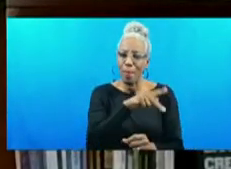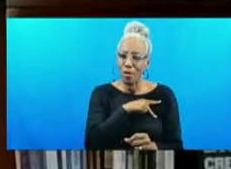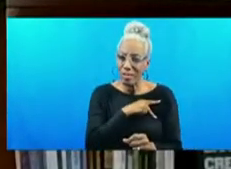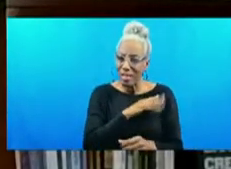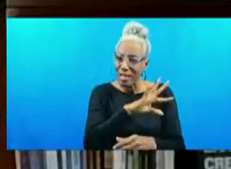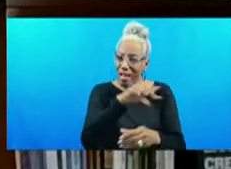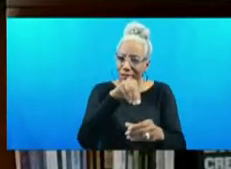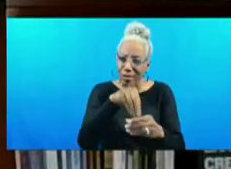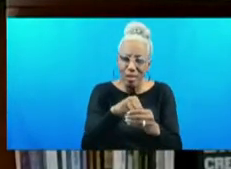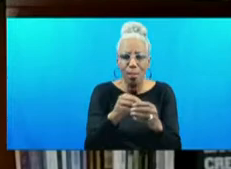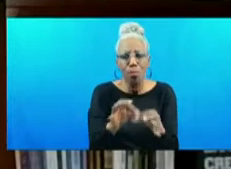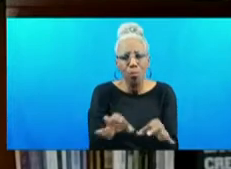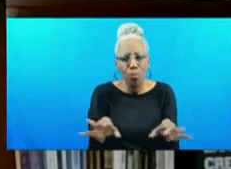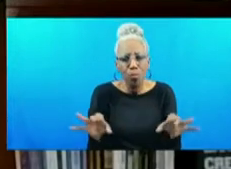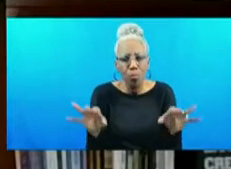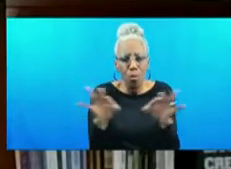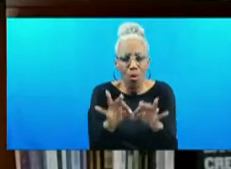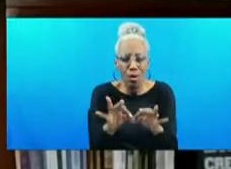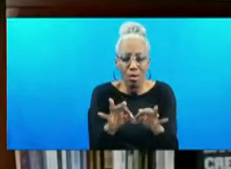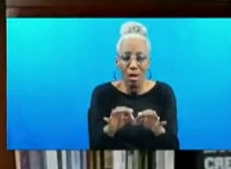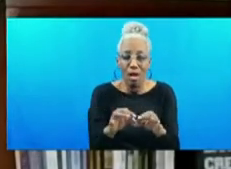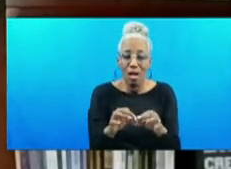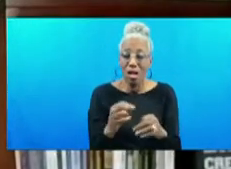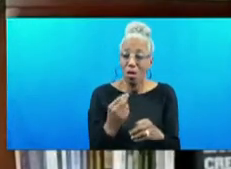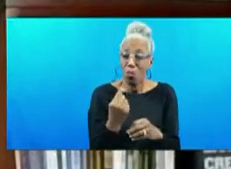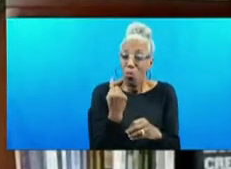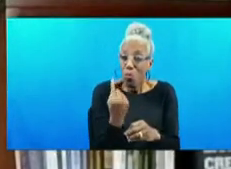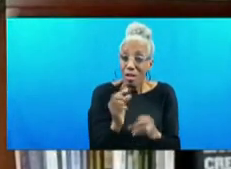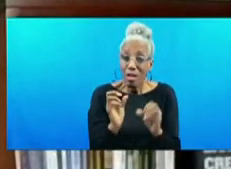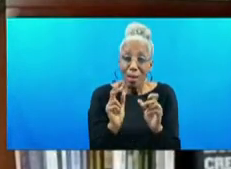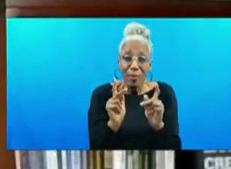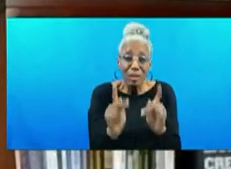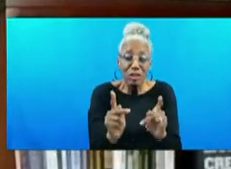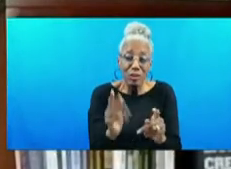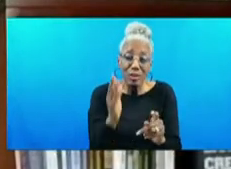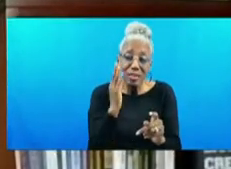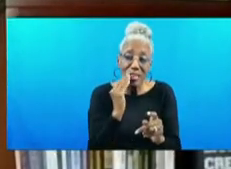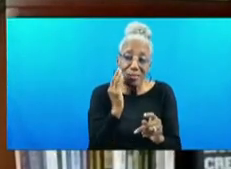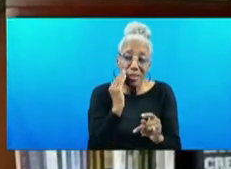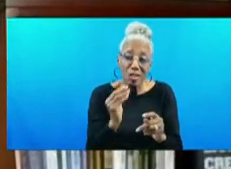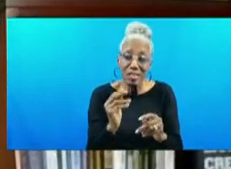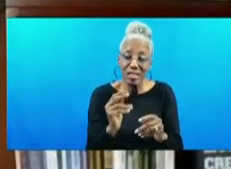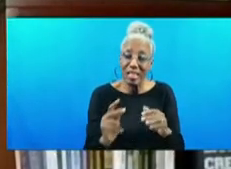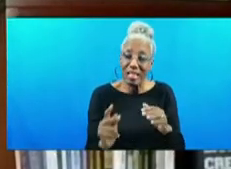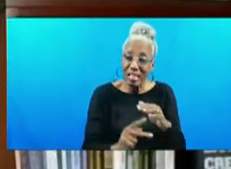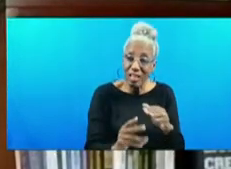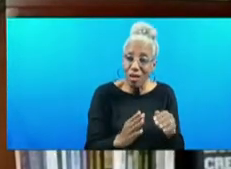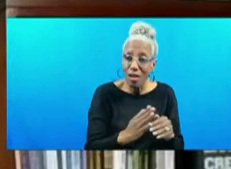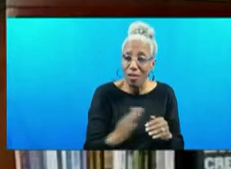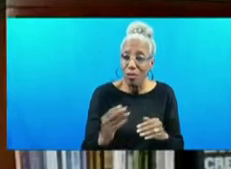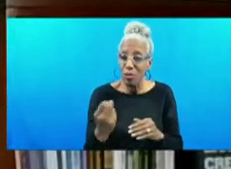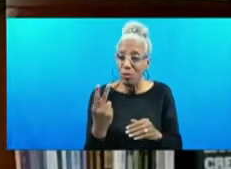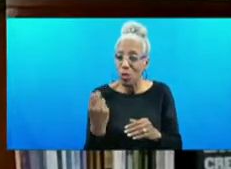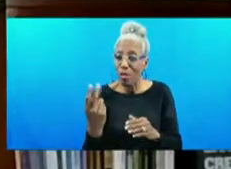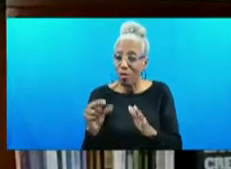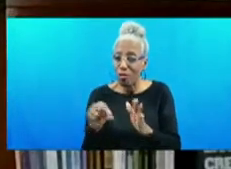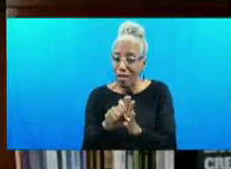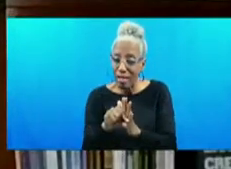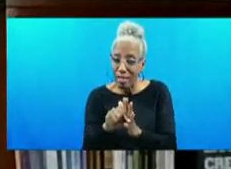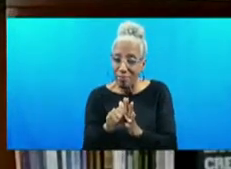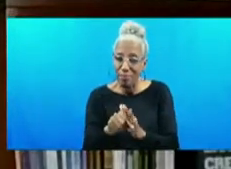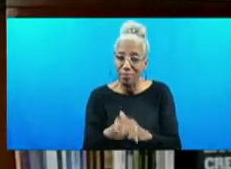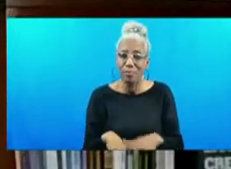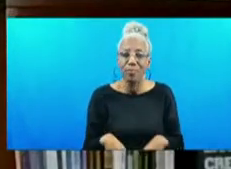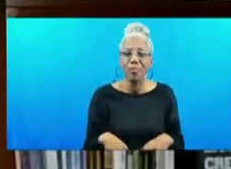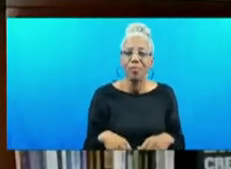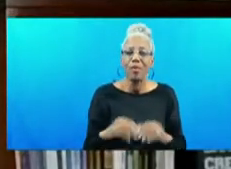to go through a K-12 career, and how that experience is mapped out and how every student engages in it. And they engage in it based